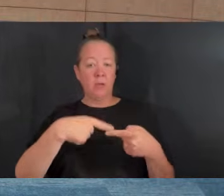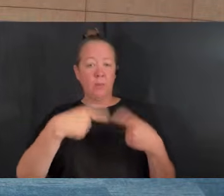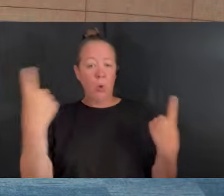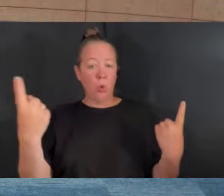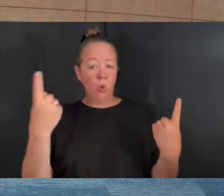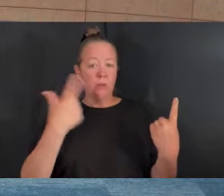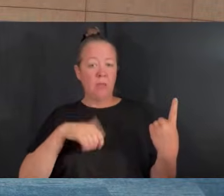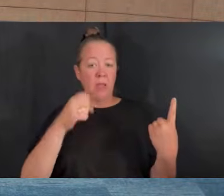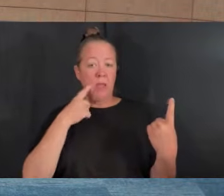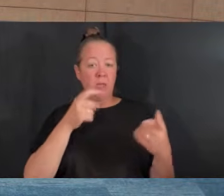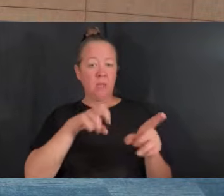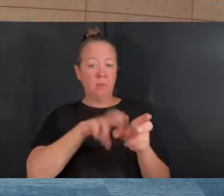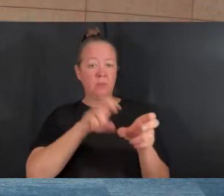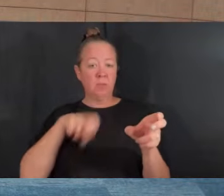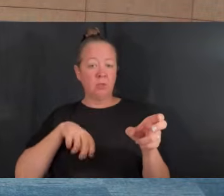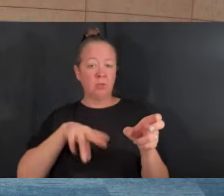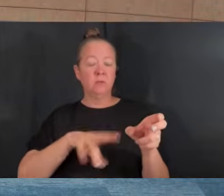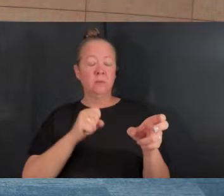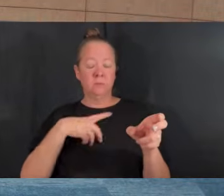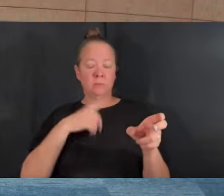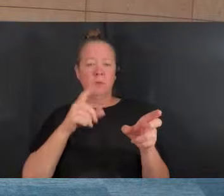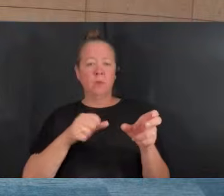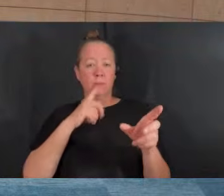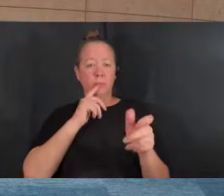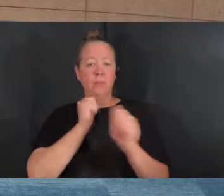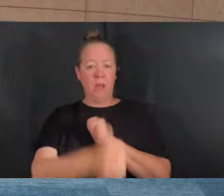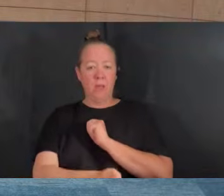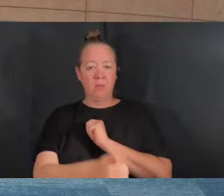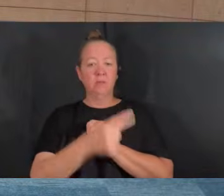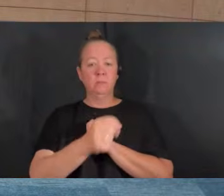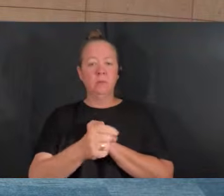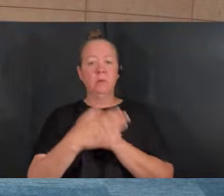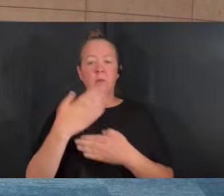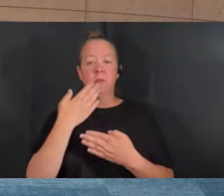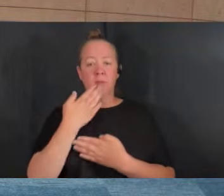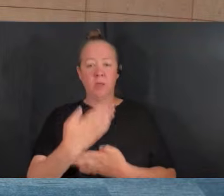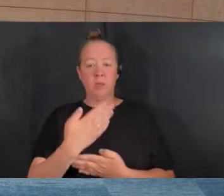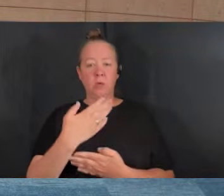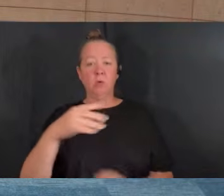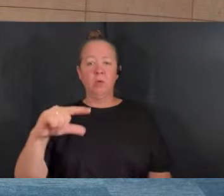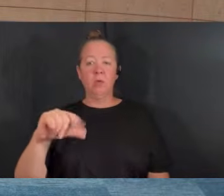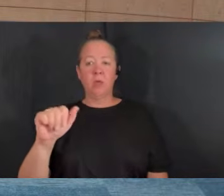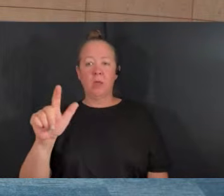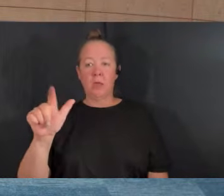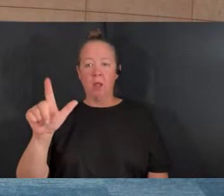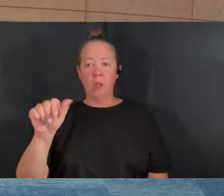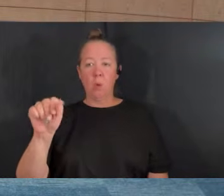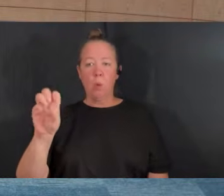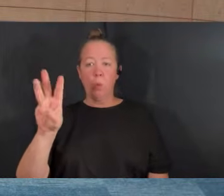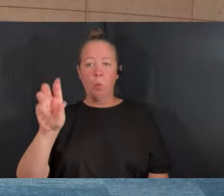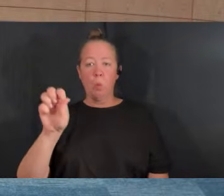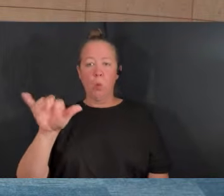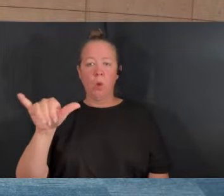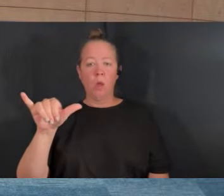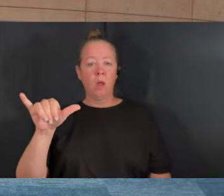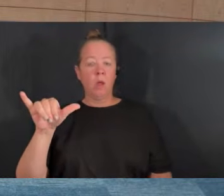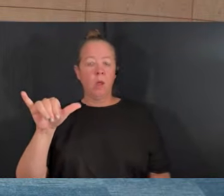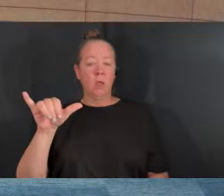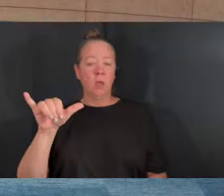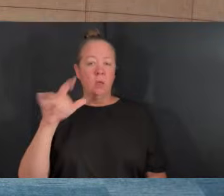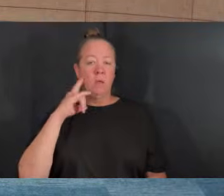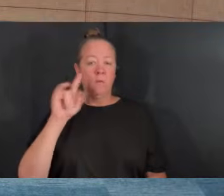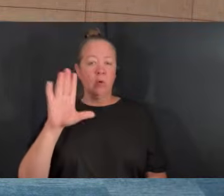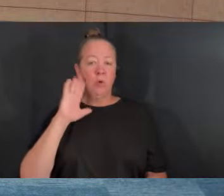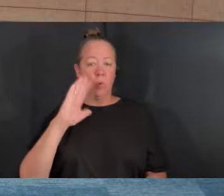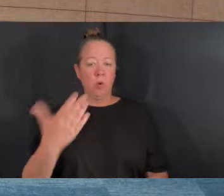Thank you for that, Mr. Galloway, for your coordination efforts. We are now on to the Cheverly Youth Council.